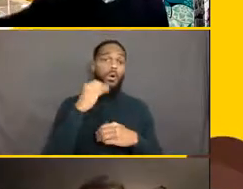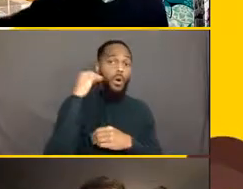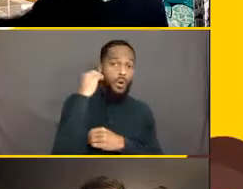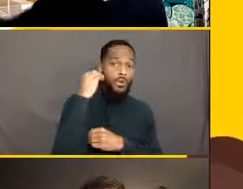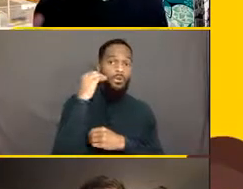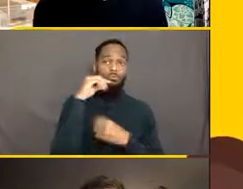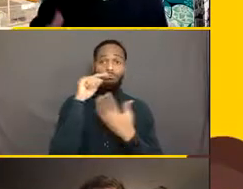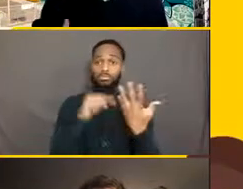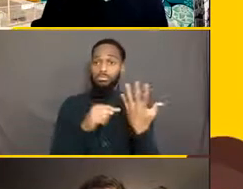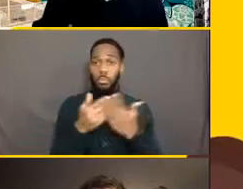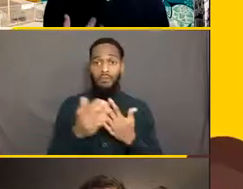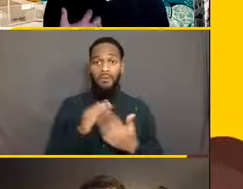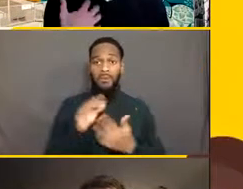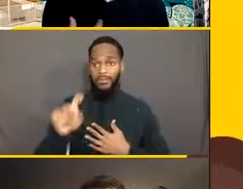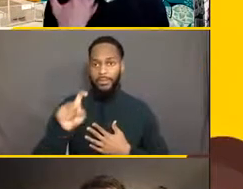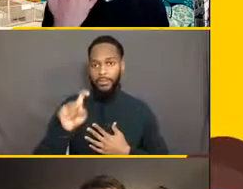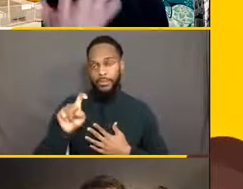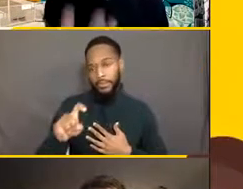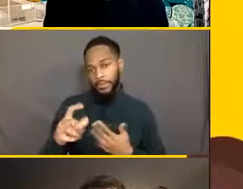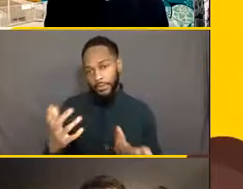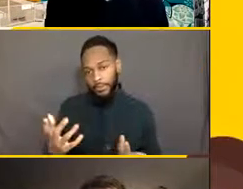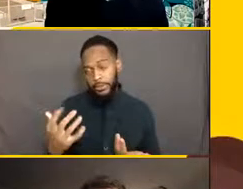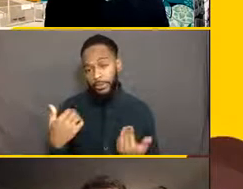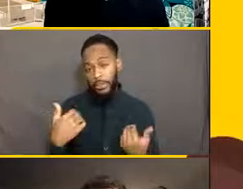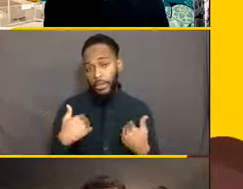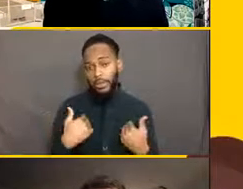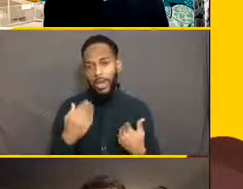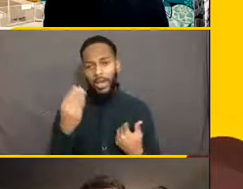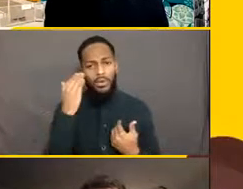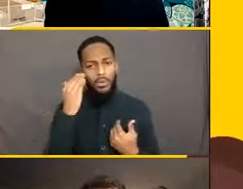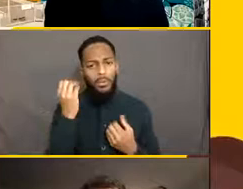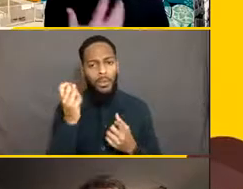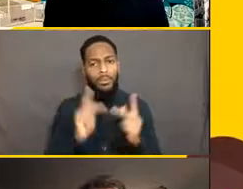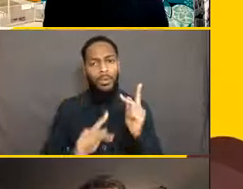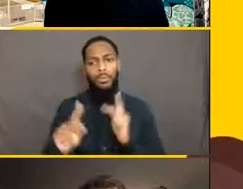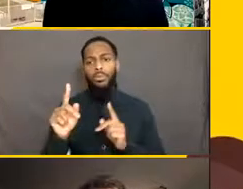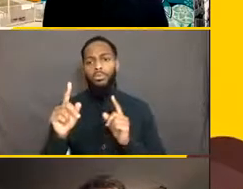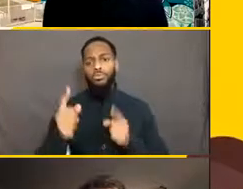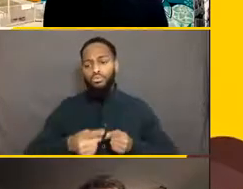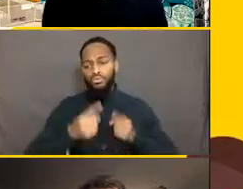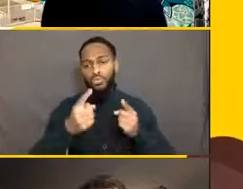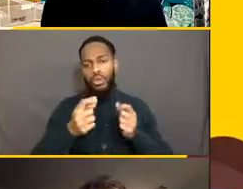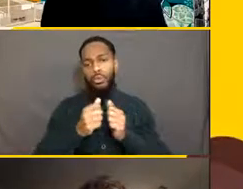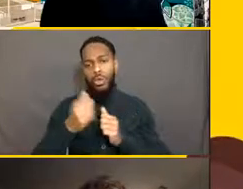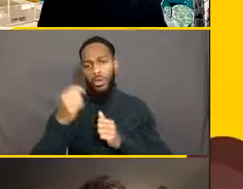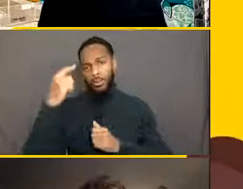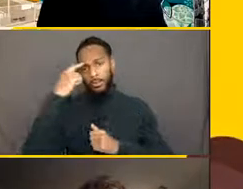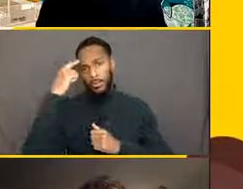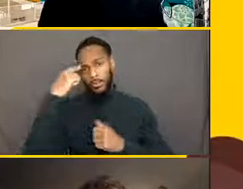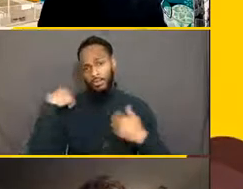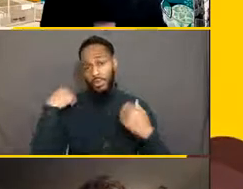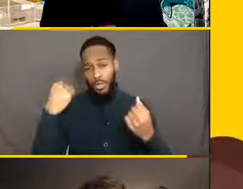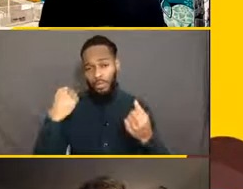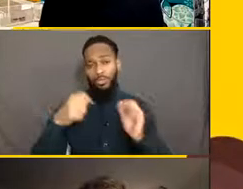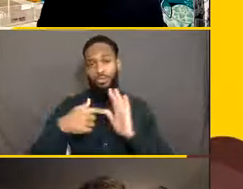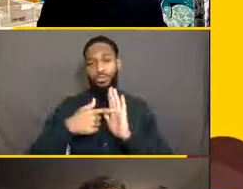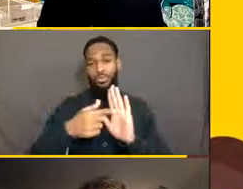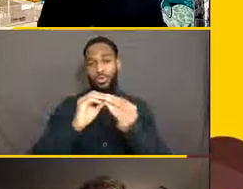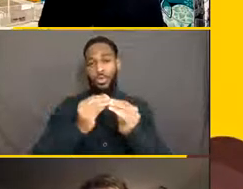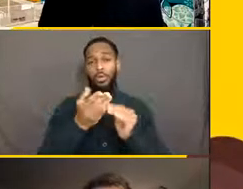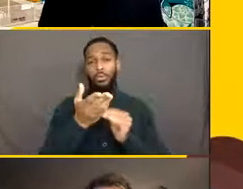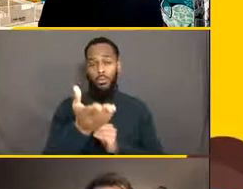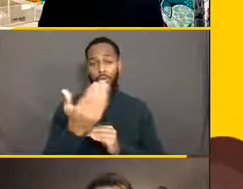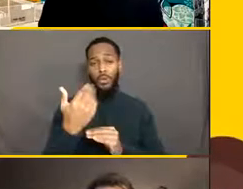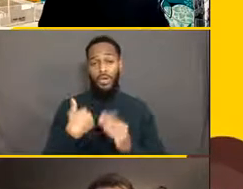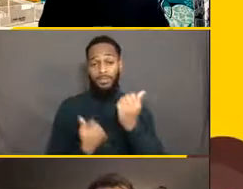really struggling with mental health, we wanted to make sure we showed this number. We do have these supports. With that, the